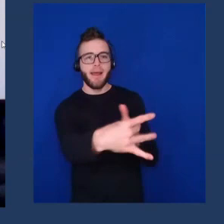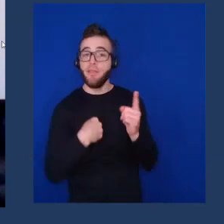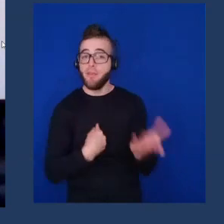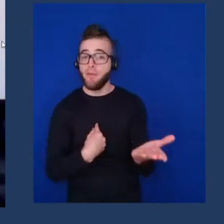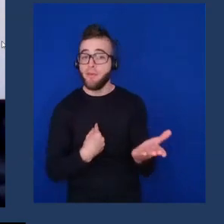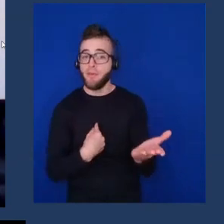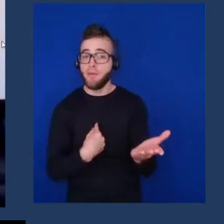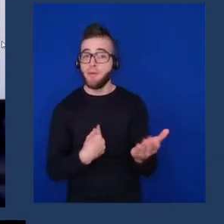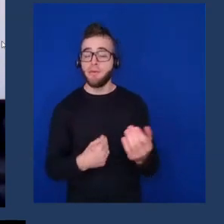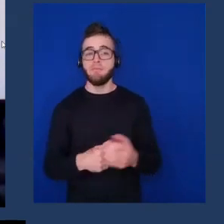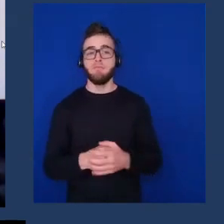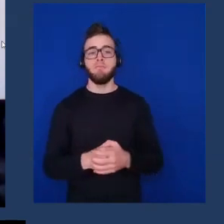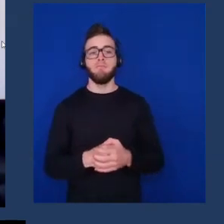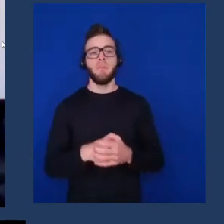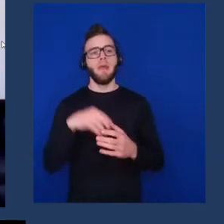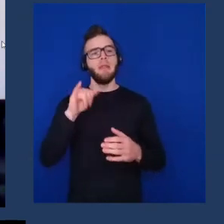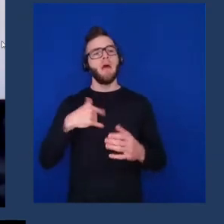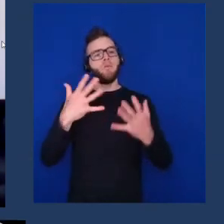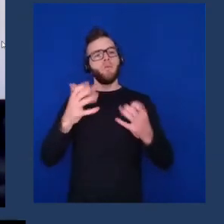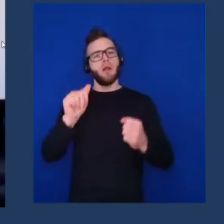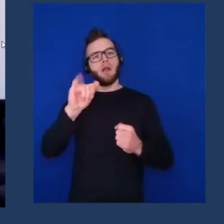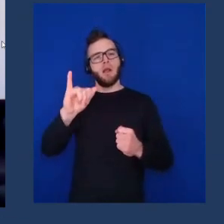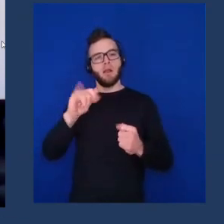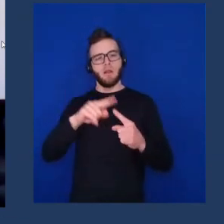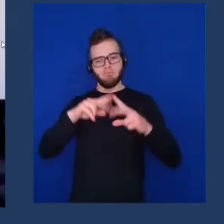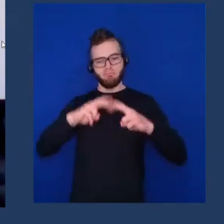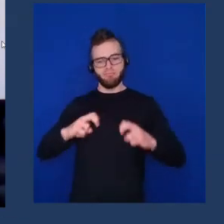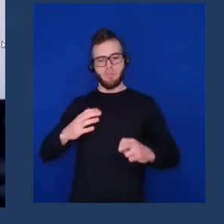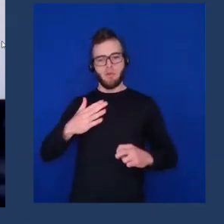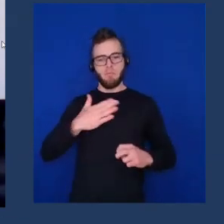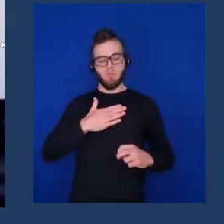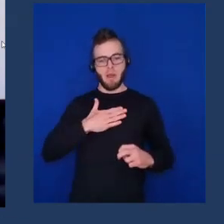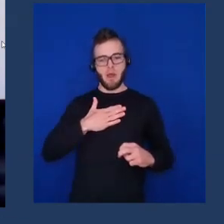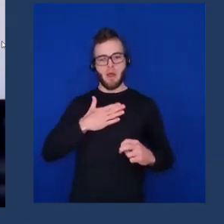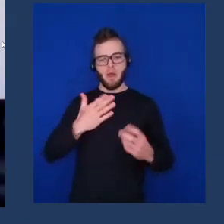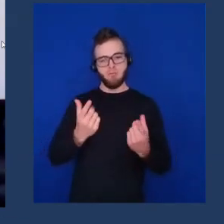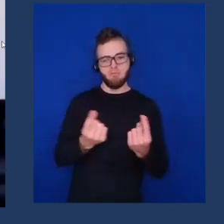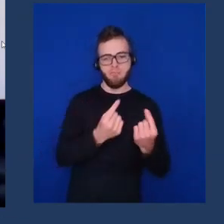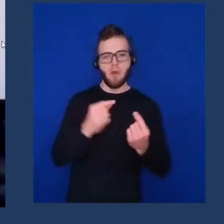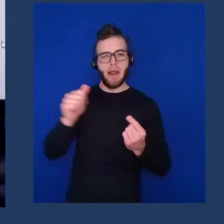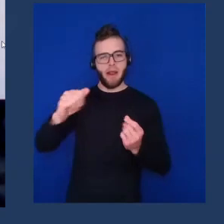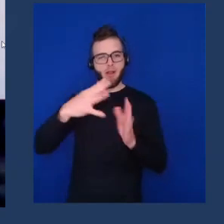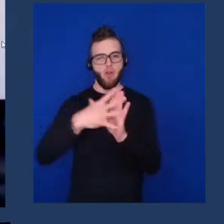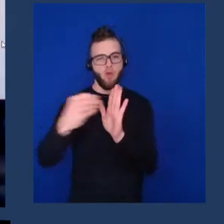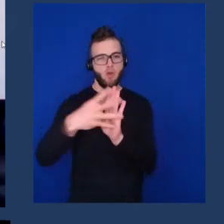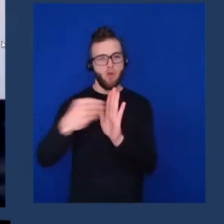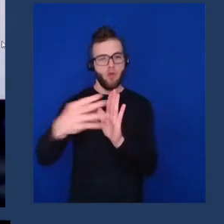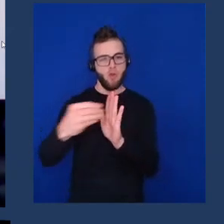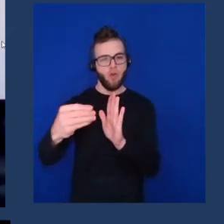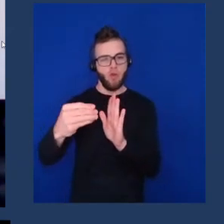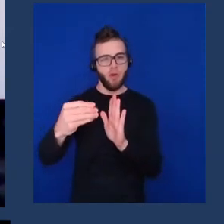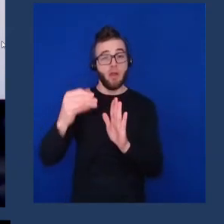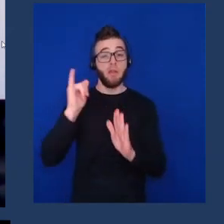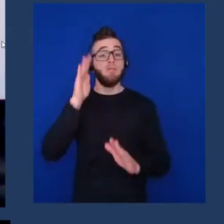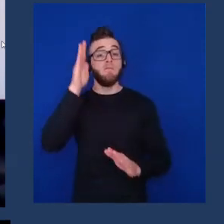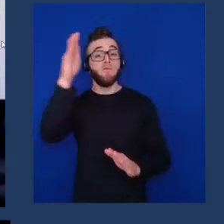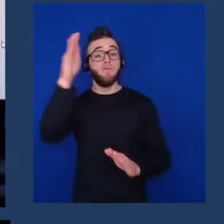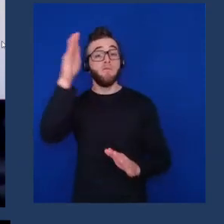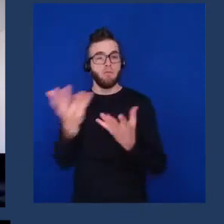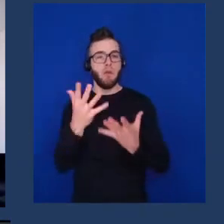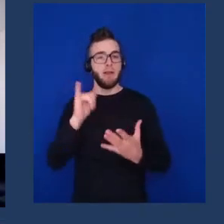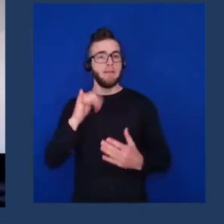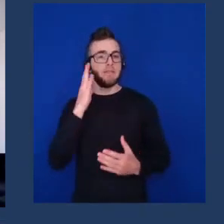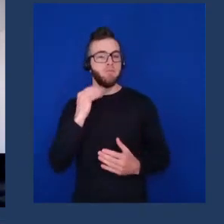the way I like to do things and the way things work for me, and then providing me those experiences, I think is going to be super powerful and strong. Love those